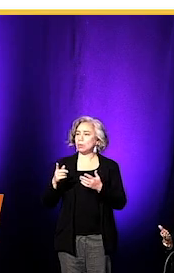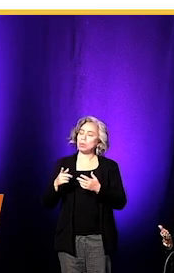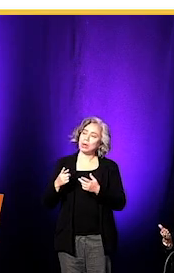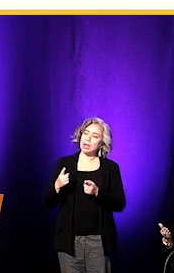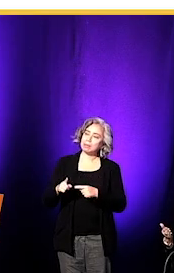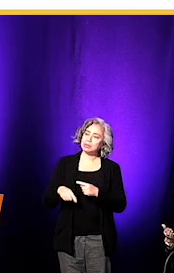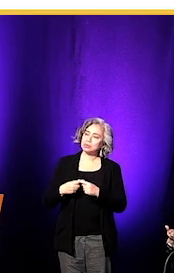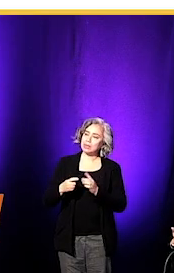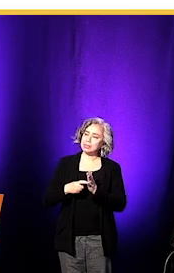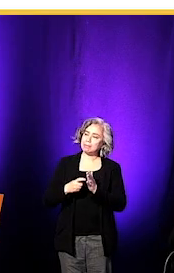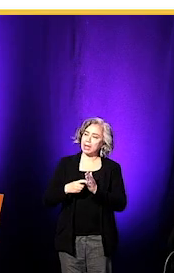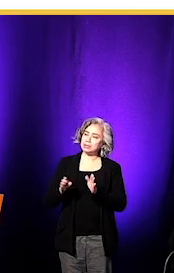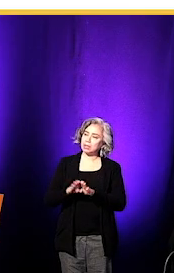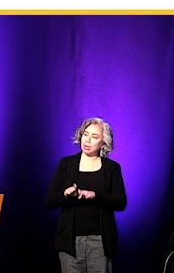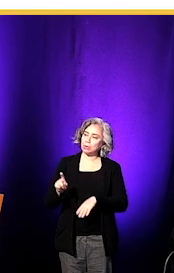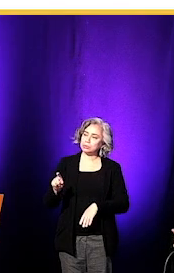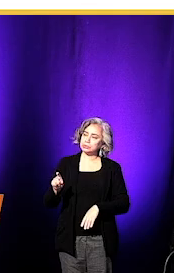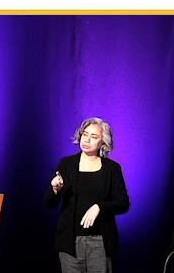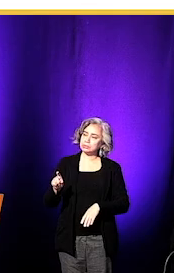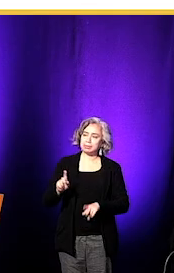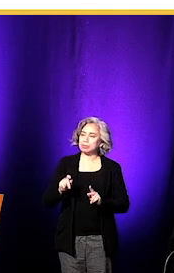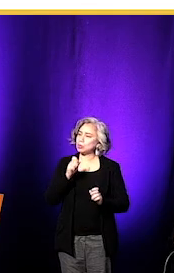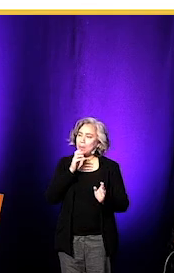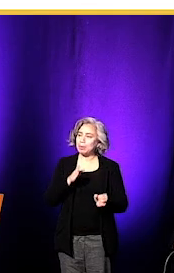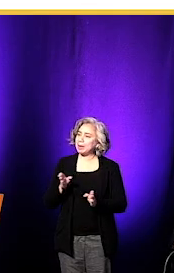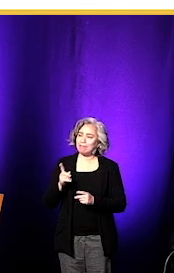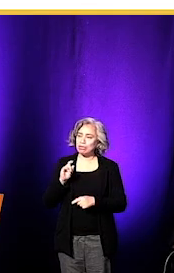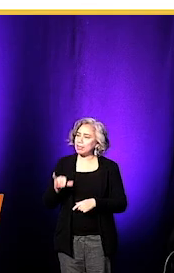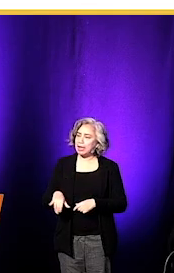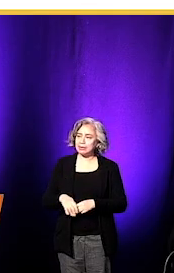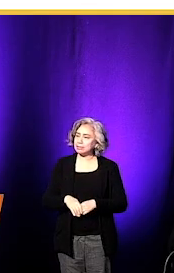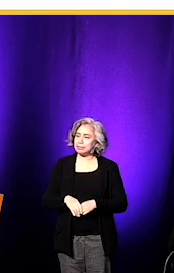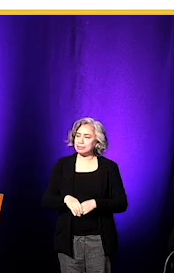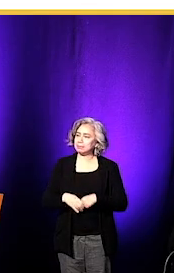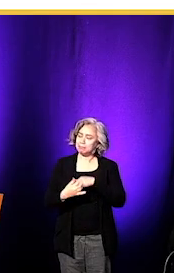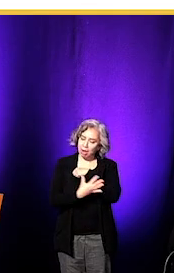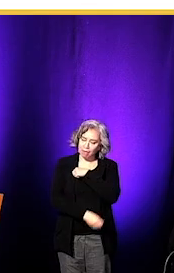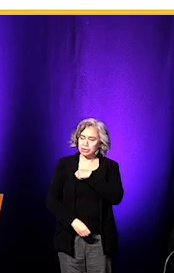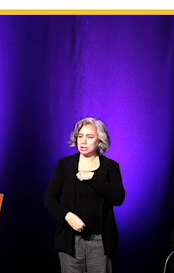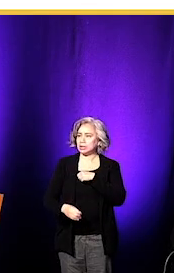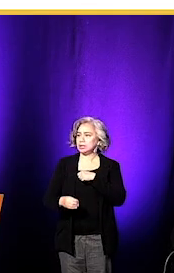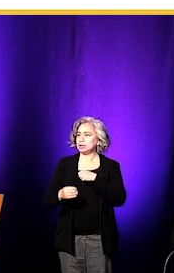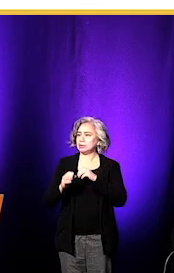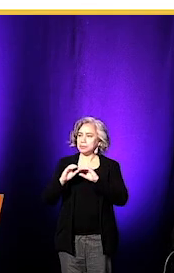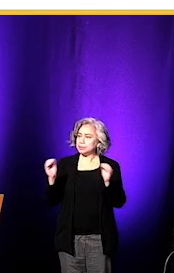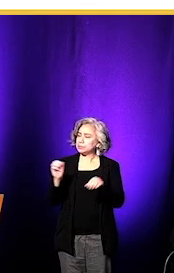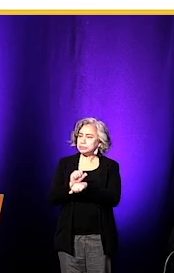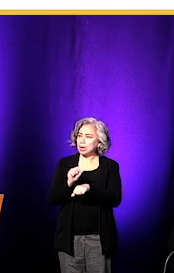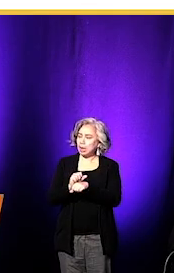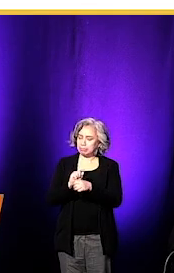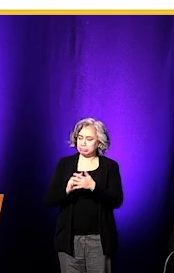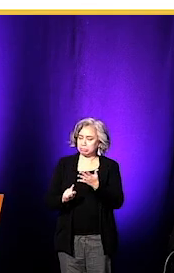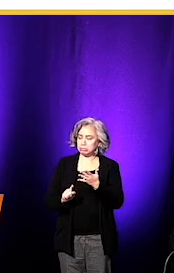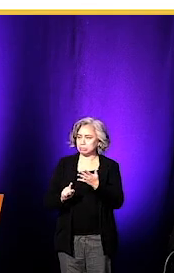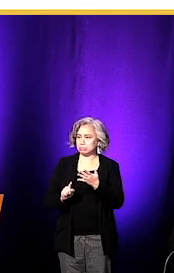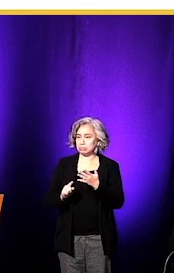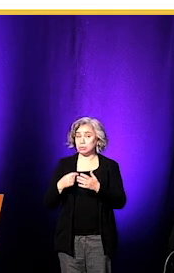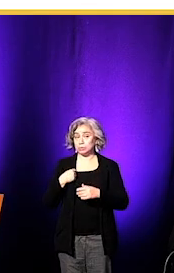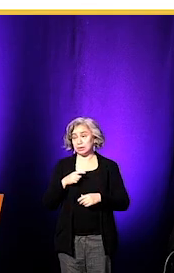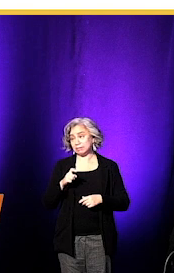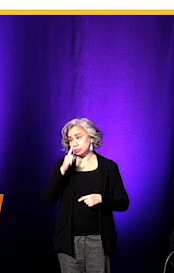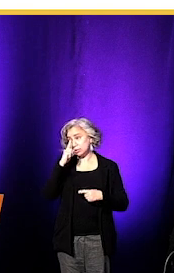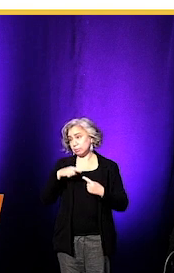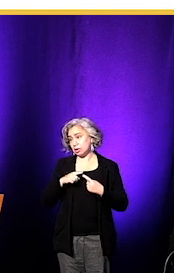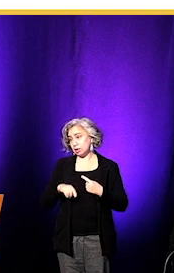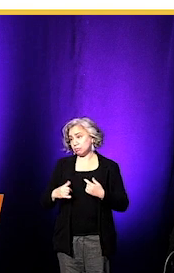collapse. And then there's huge poverty and unemployment. We have to think about those questions right now. How